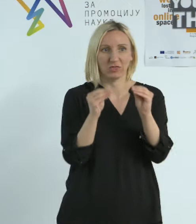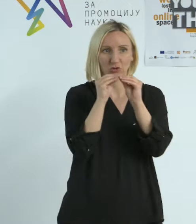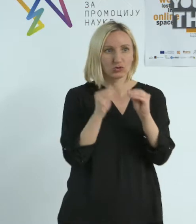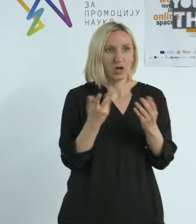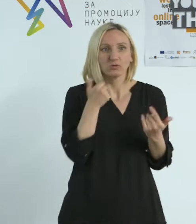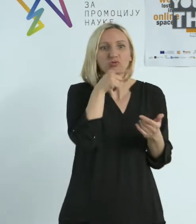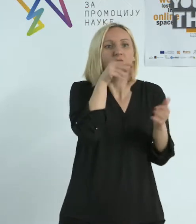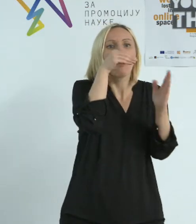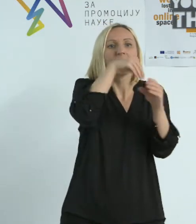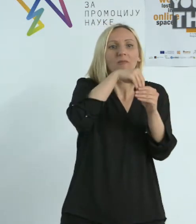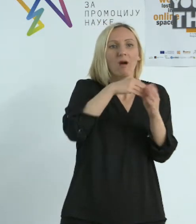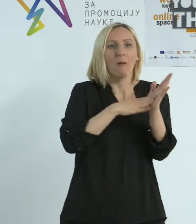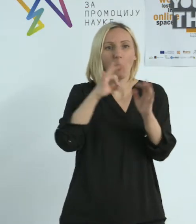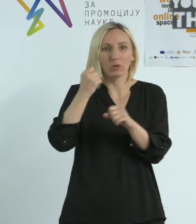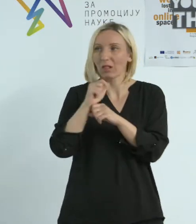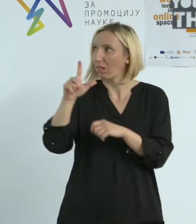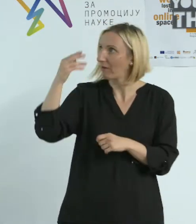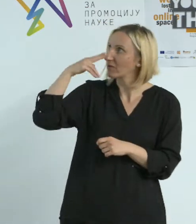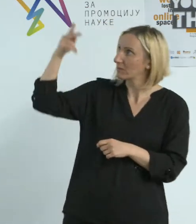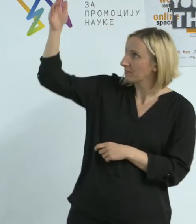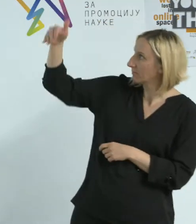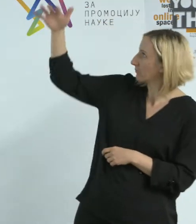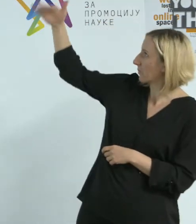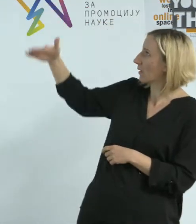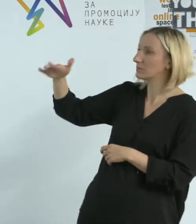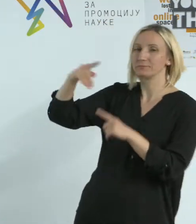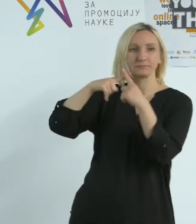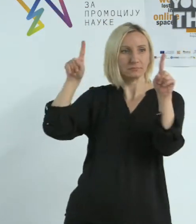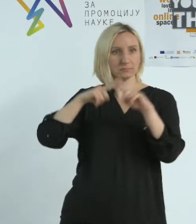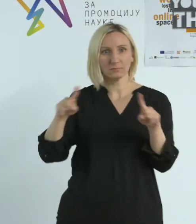the Moodle platform and device. As you can see, there are different